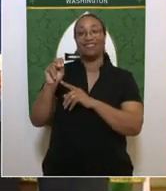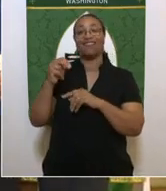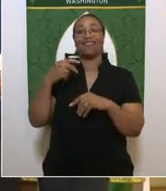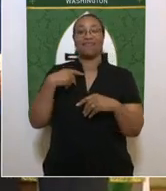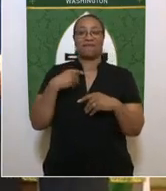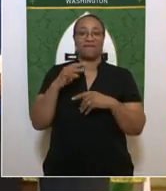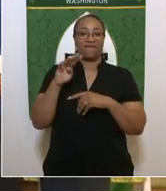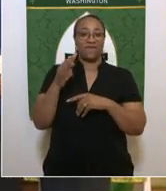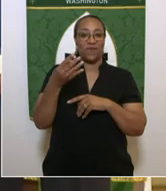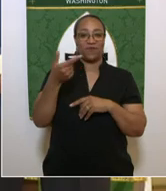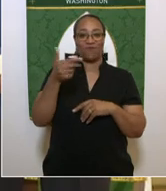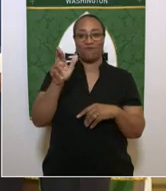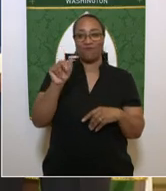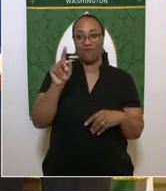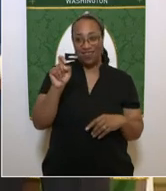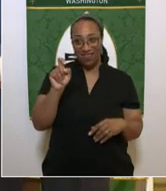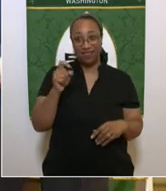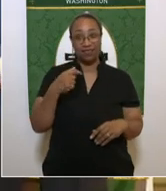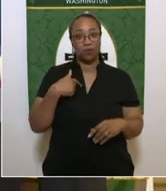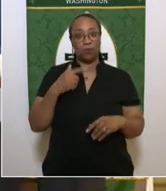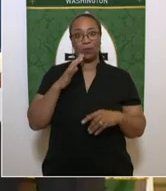role model who serves with